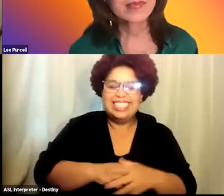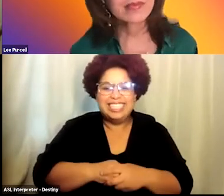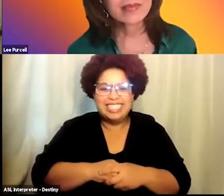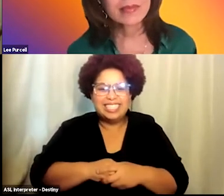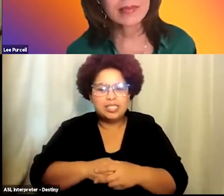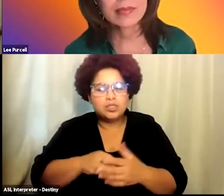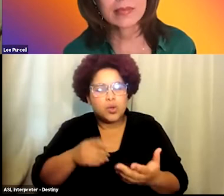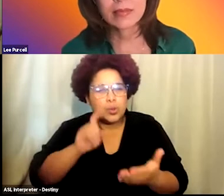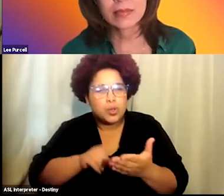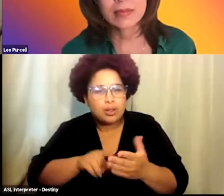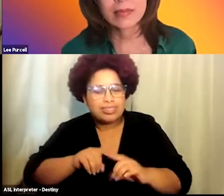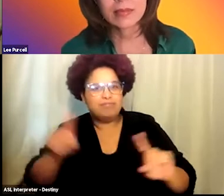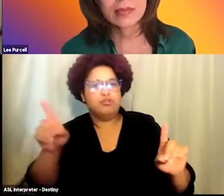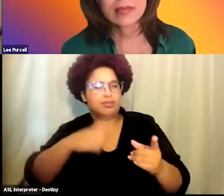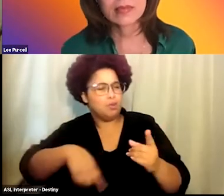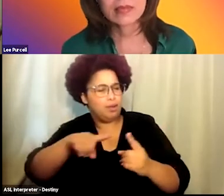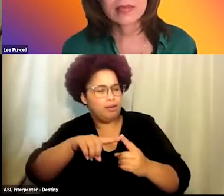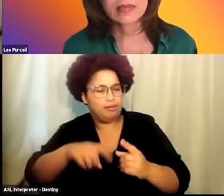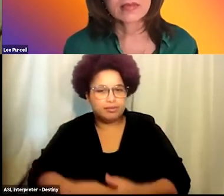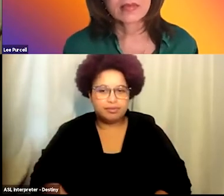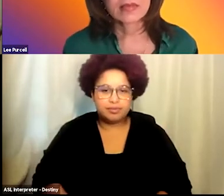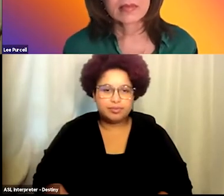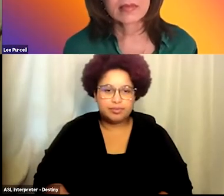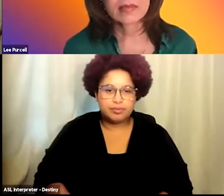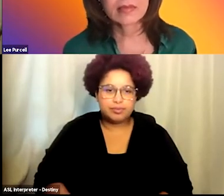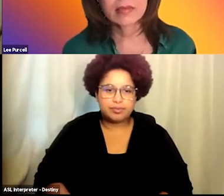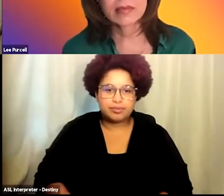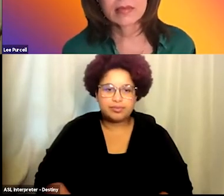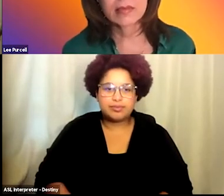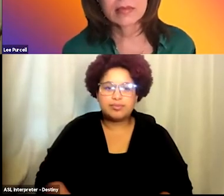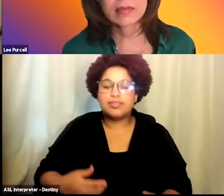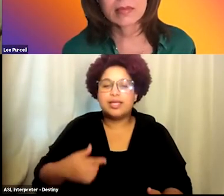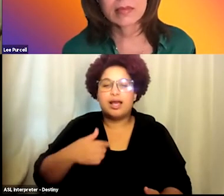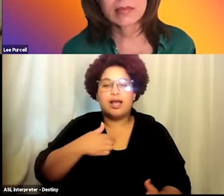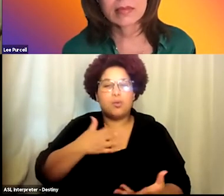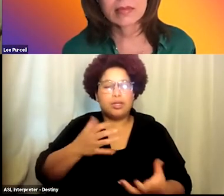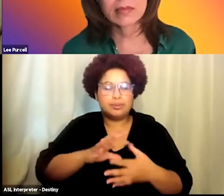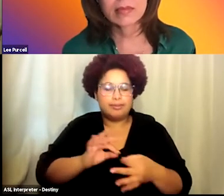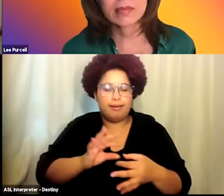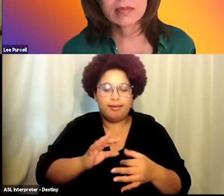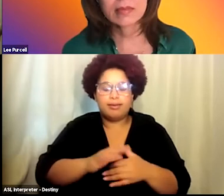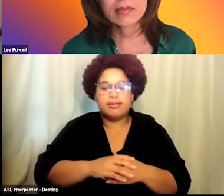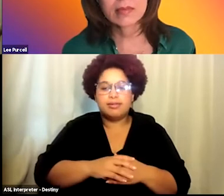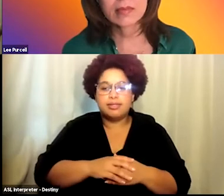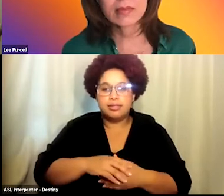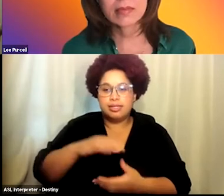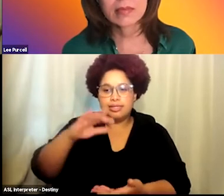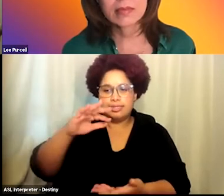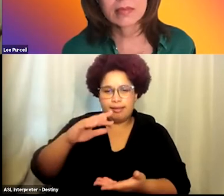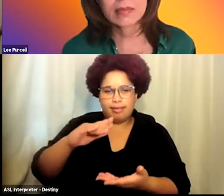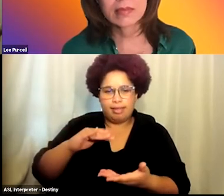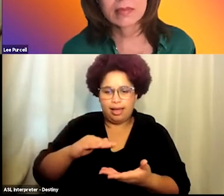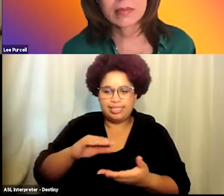When did you notice a difference? I would like to say that declining has never been